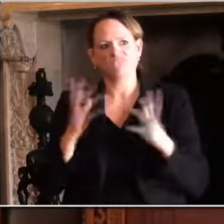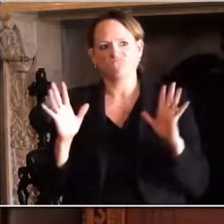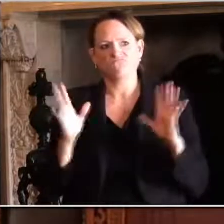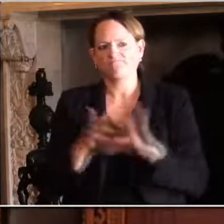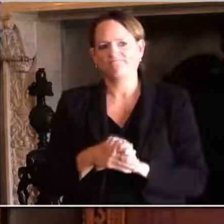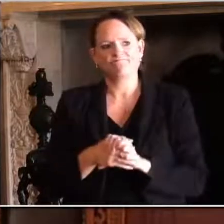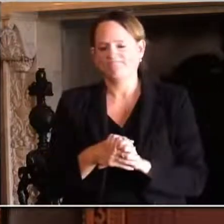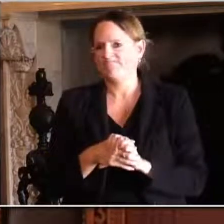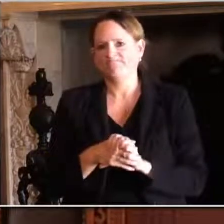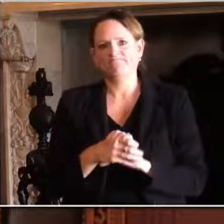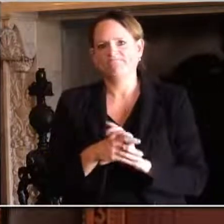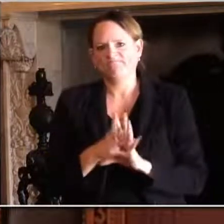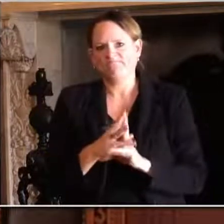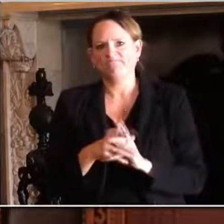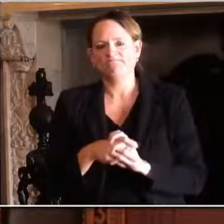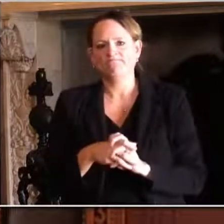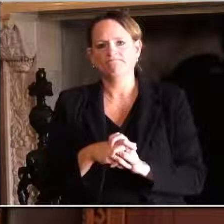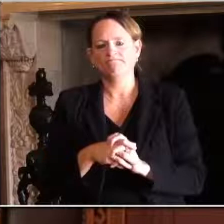us.